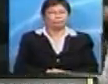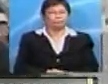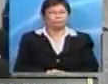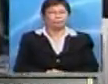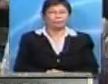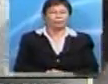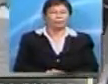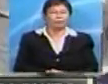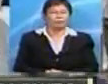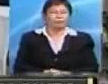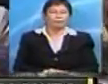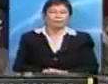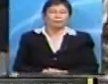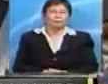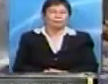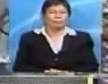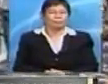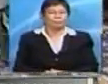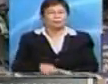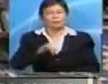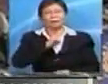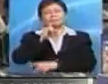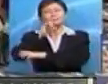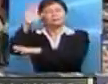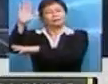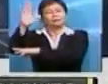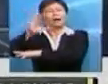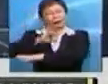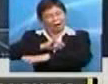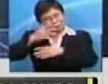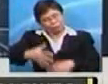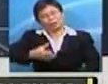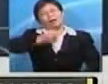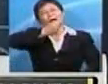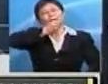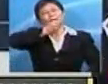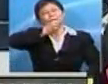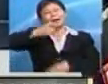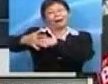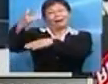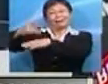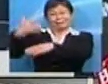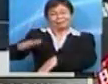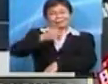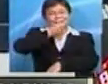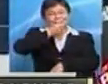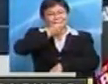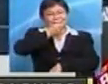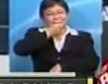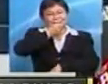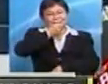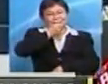tonight? What was last question? Can I just give you an assurance? Because I announced earlier that a